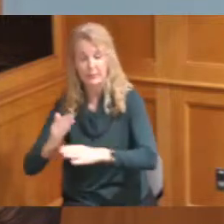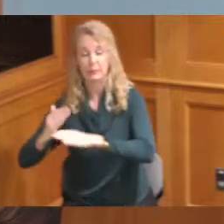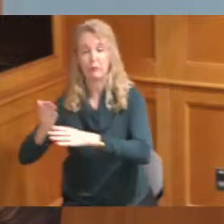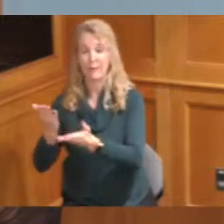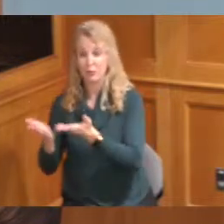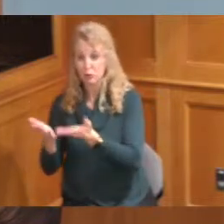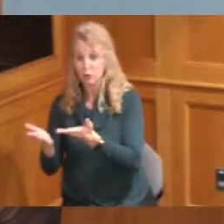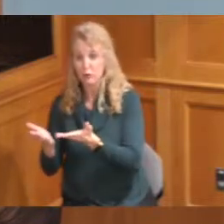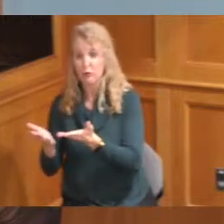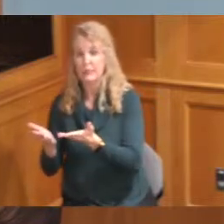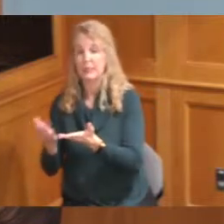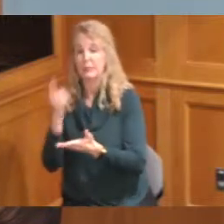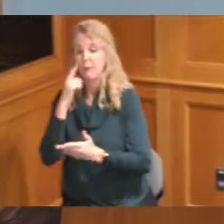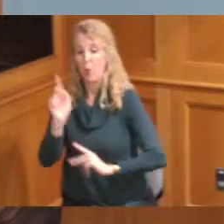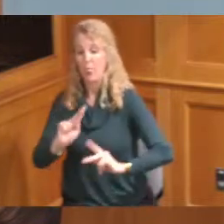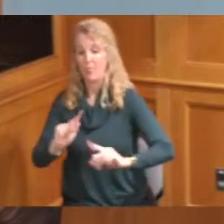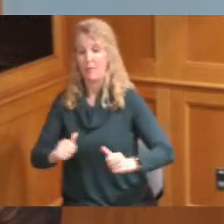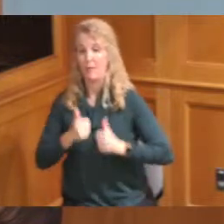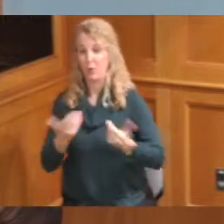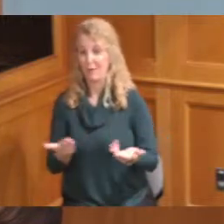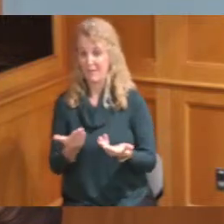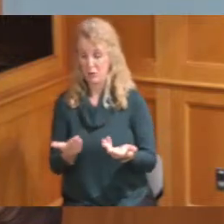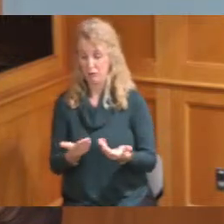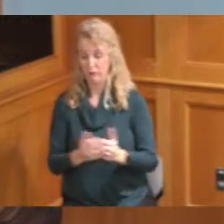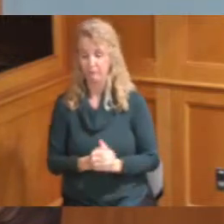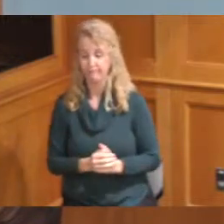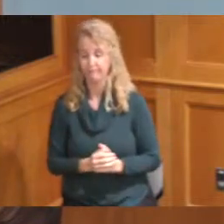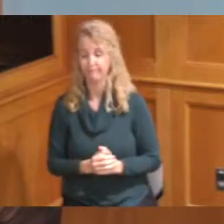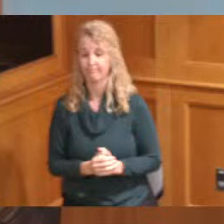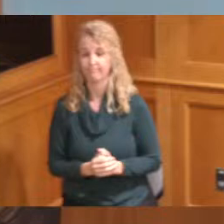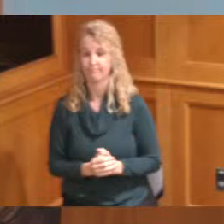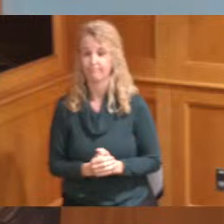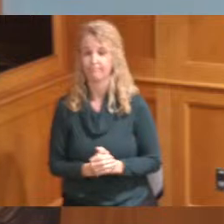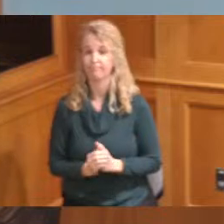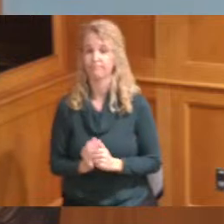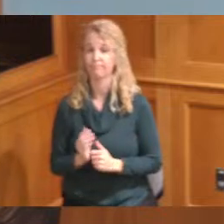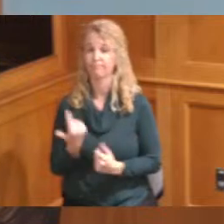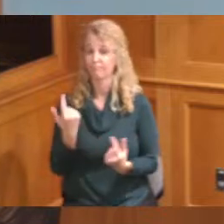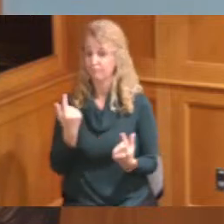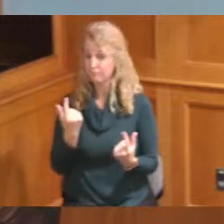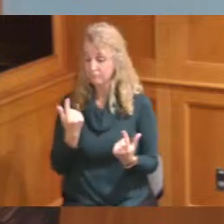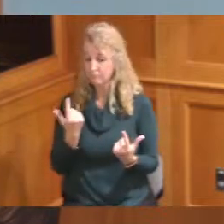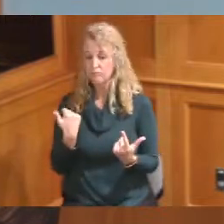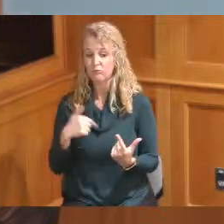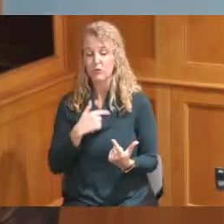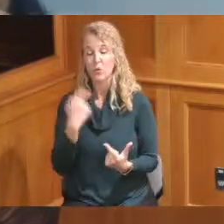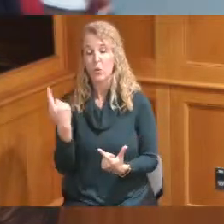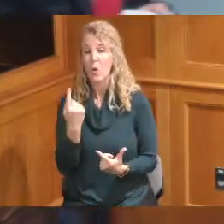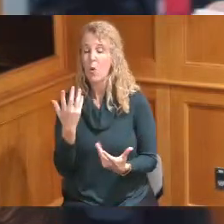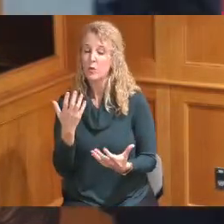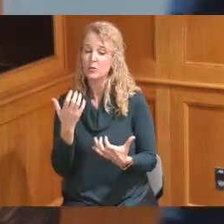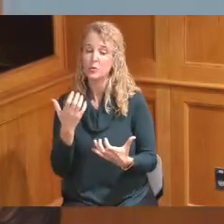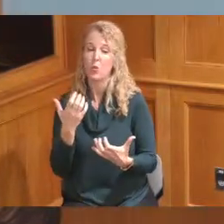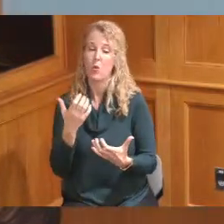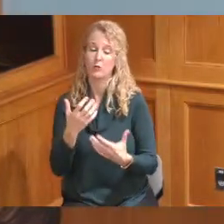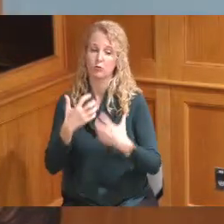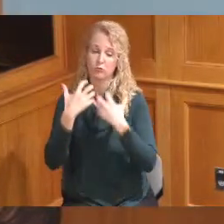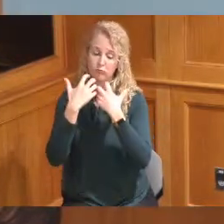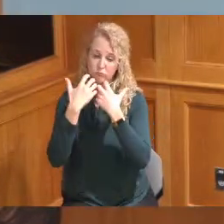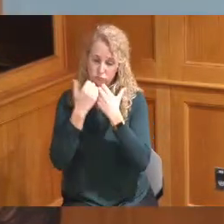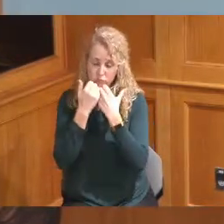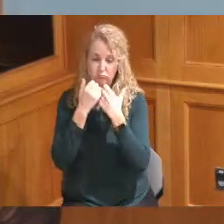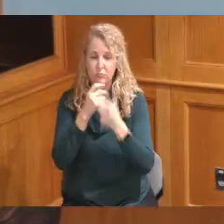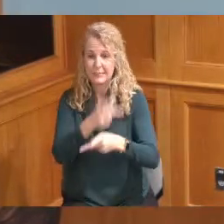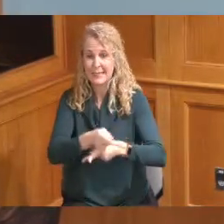to the people of Hamilton County and beyond. Our commitment to the well-being of the community is evident through